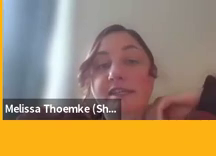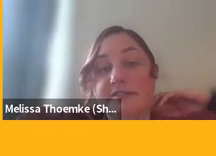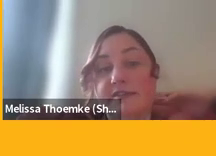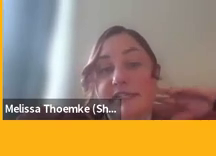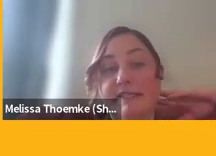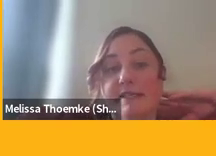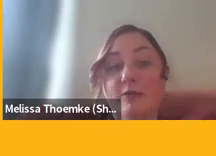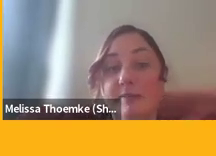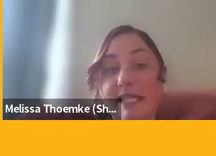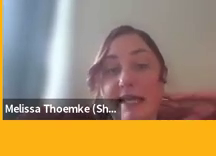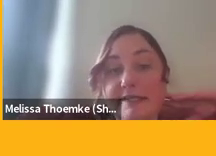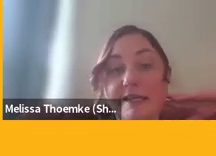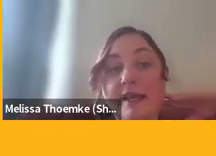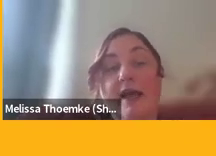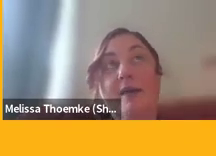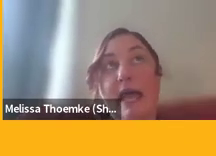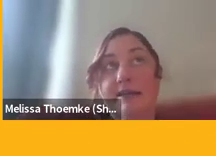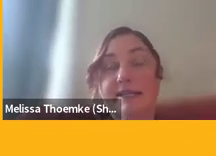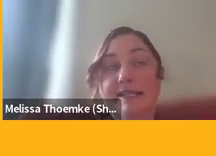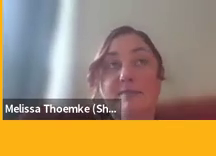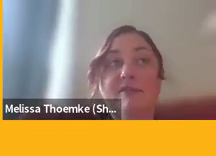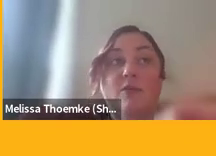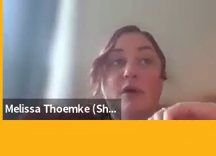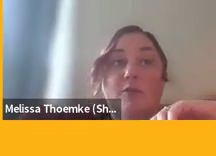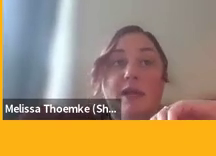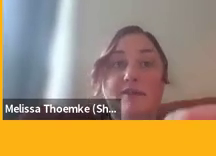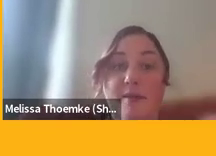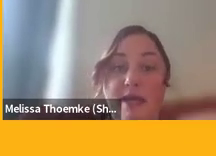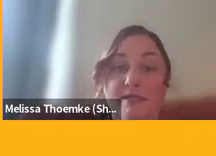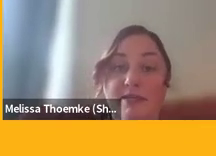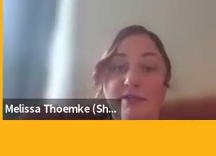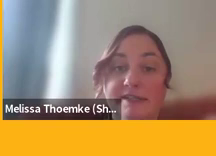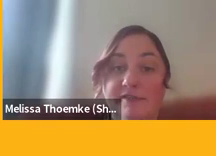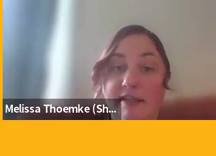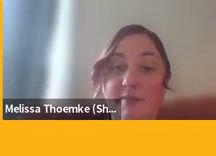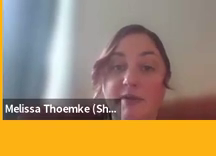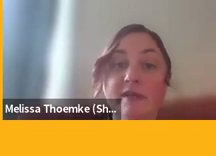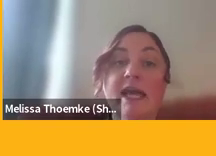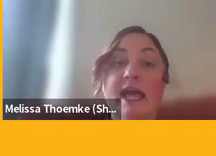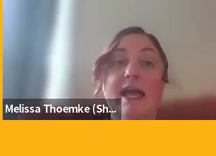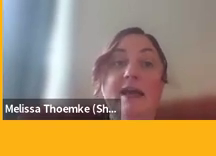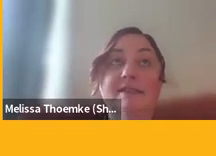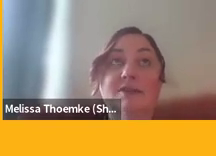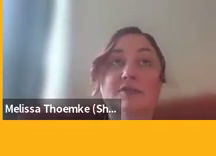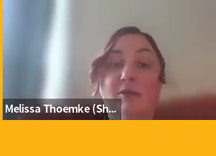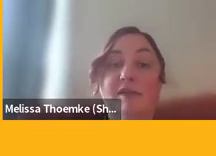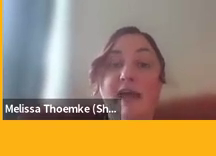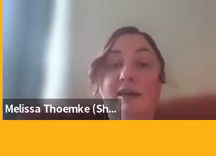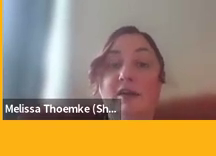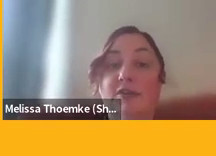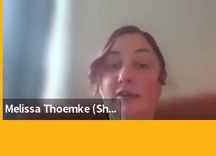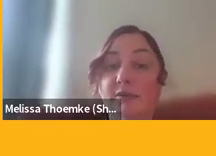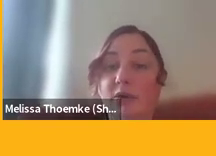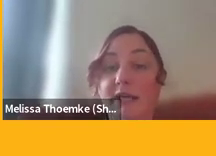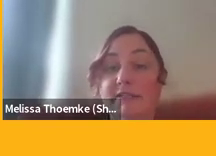over 50,000 visits to the website. As I said before, we have campaign materials available. And so far we've